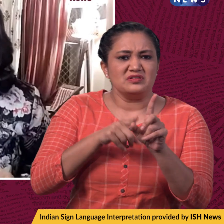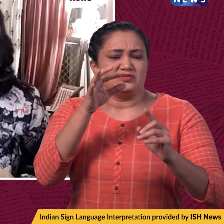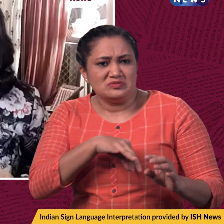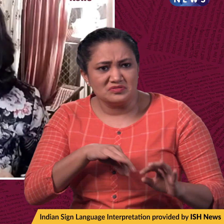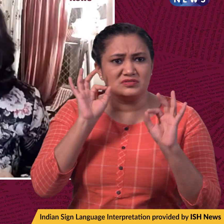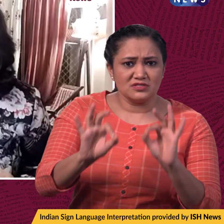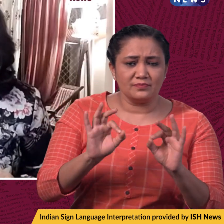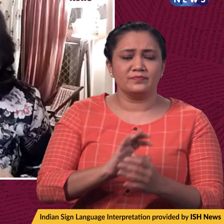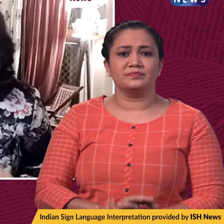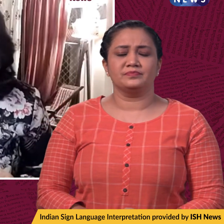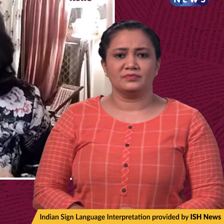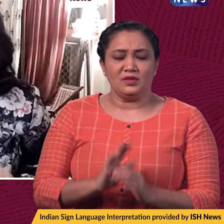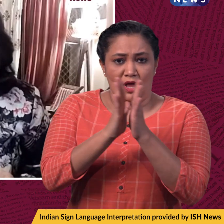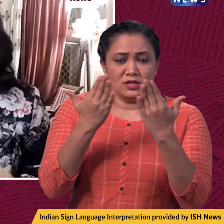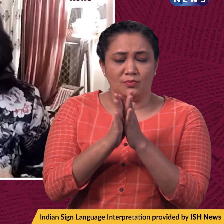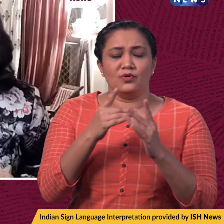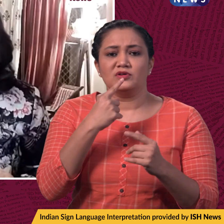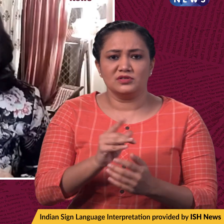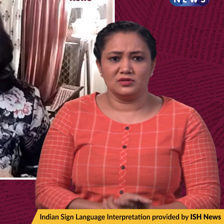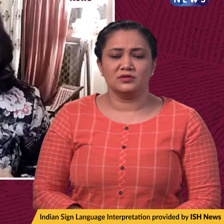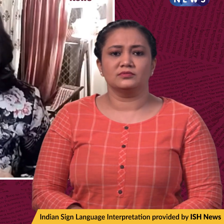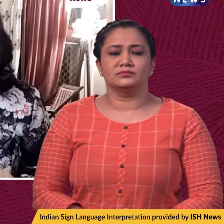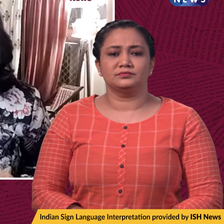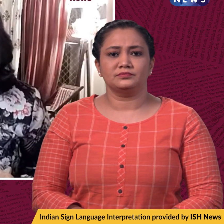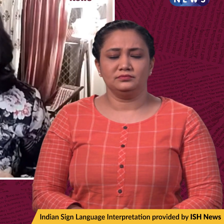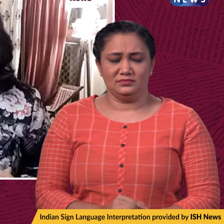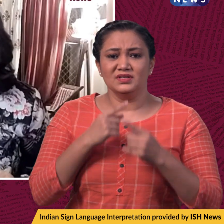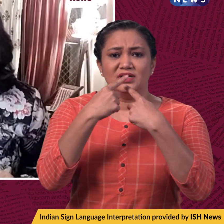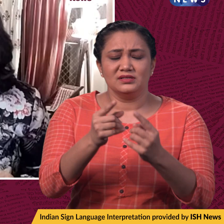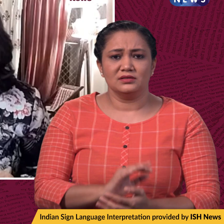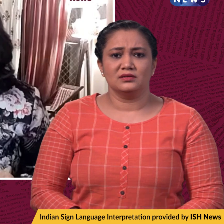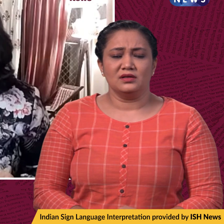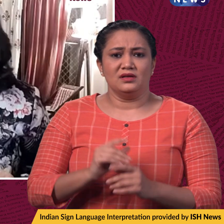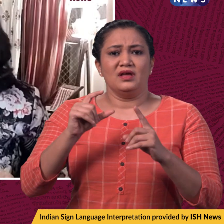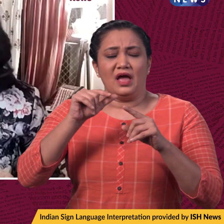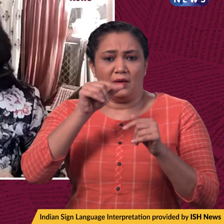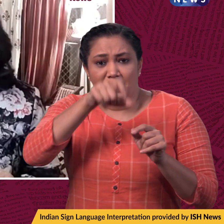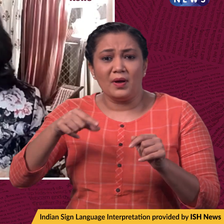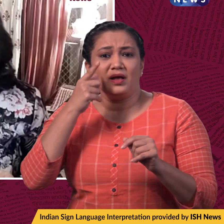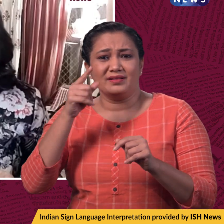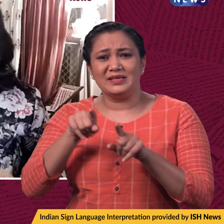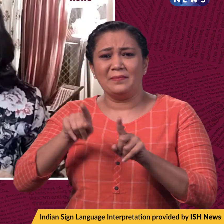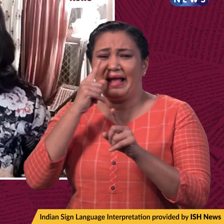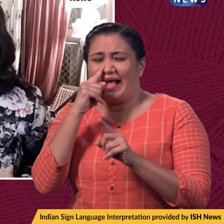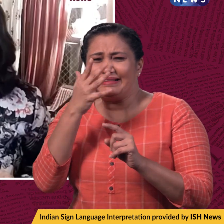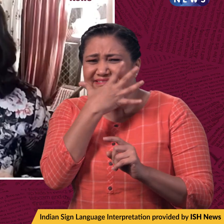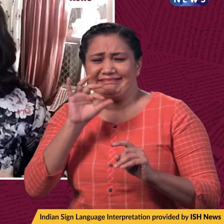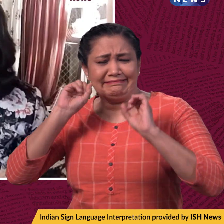dowry in the nursing textbook. The book had listed merits of dowry and stated that dowry system can help marry